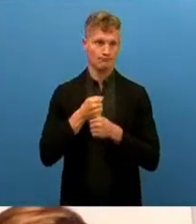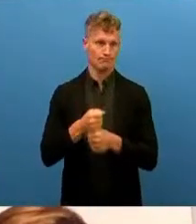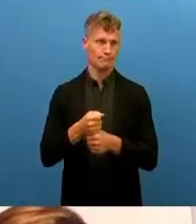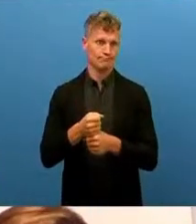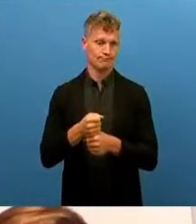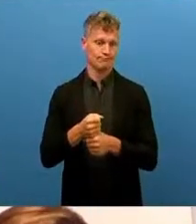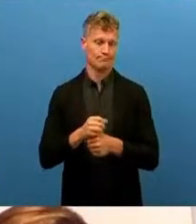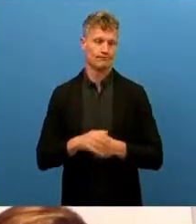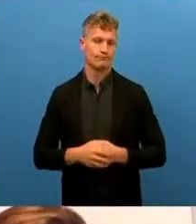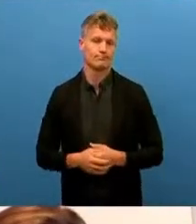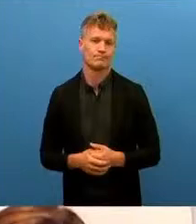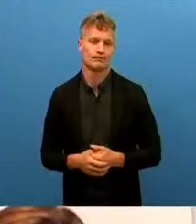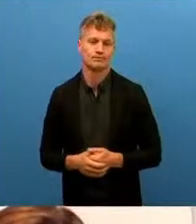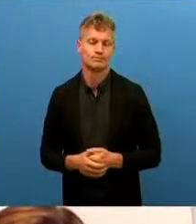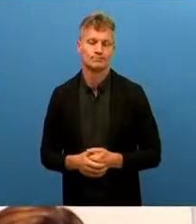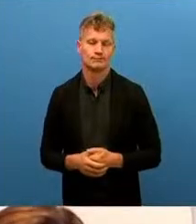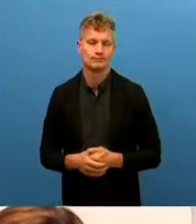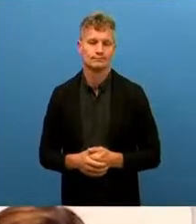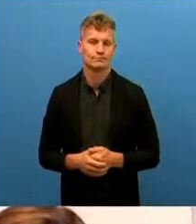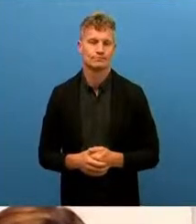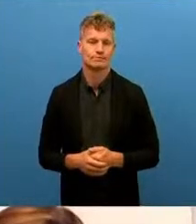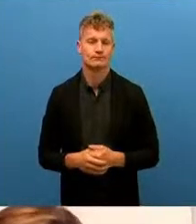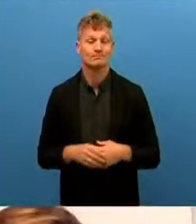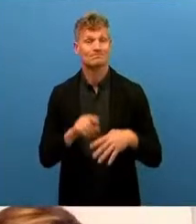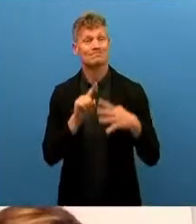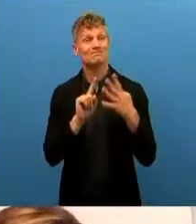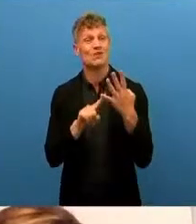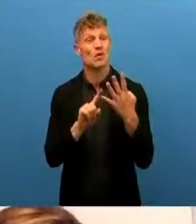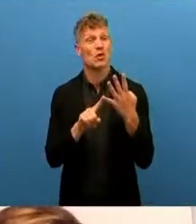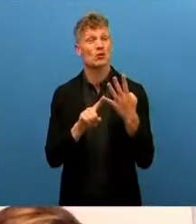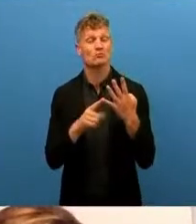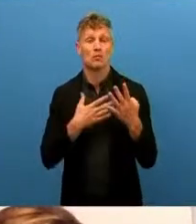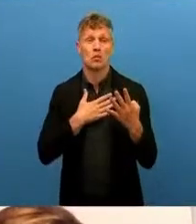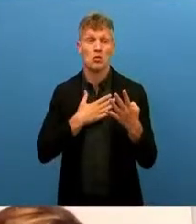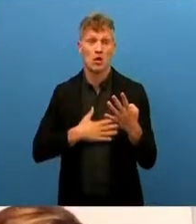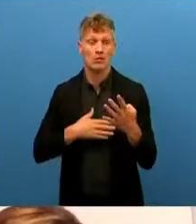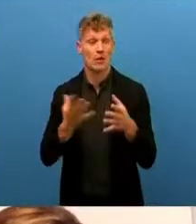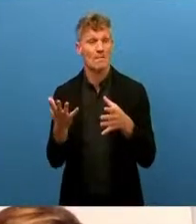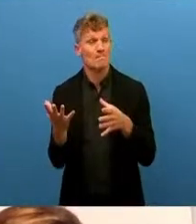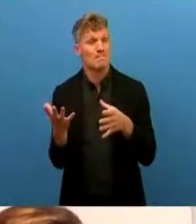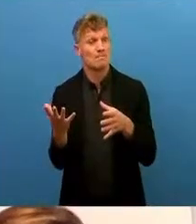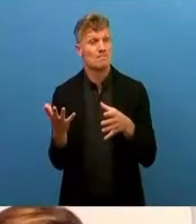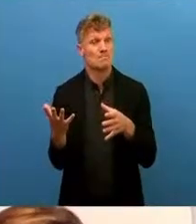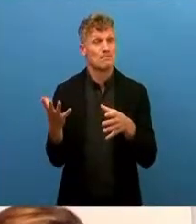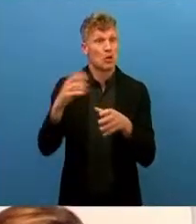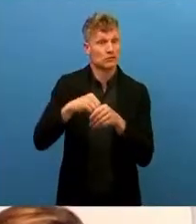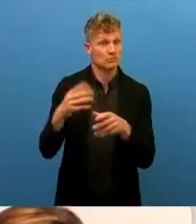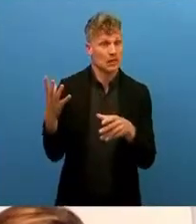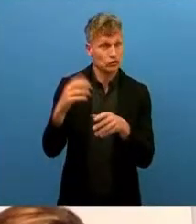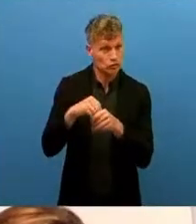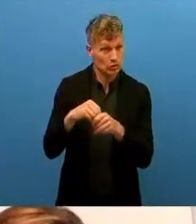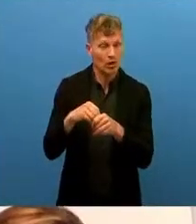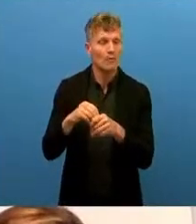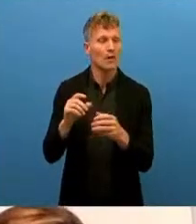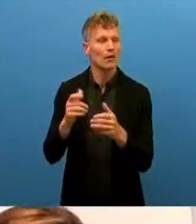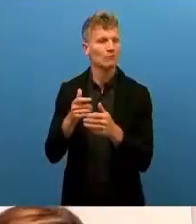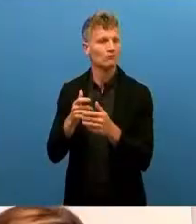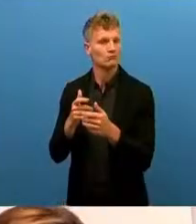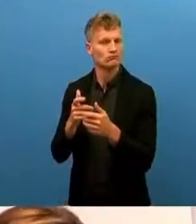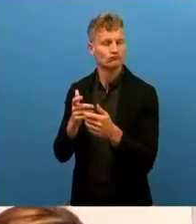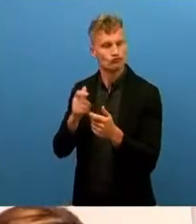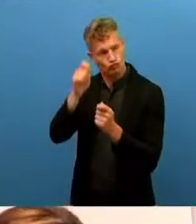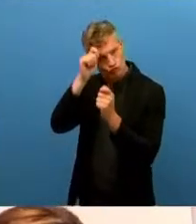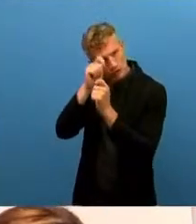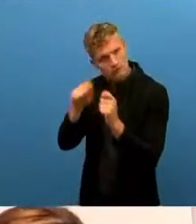Fourthly, to ensure that participation mechanisms are culturally appropriate, inclusive